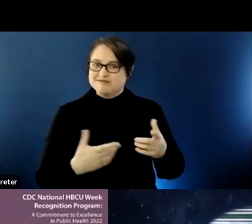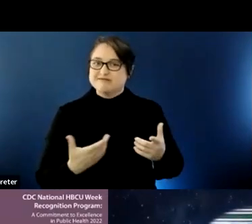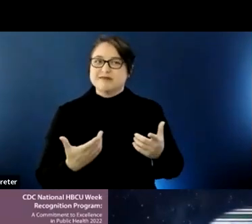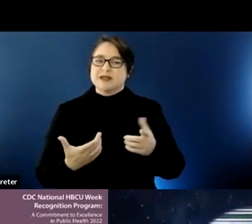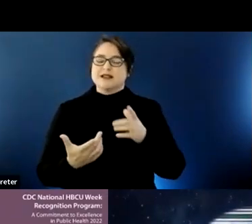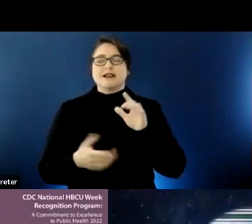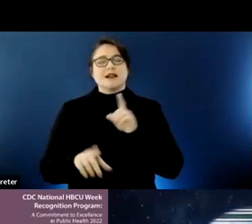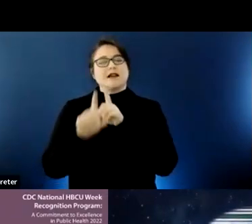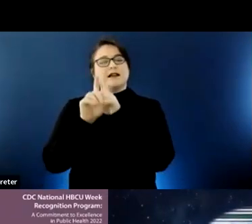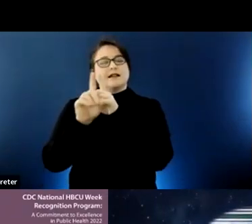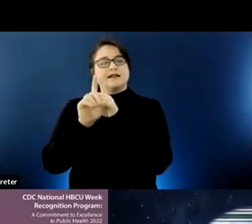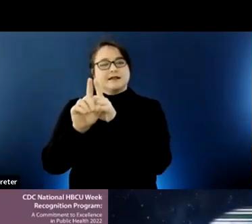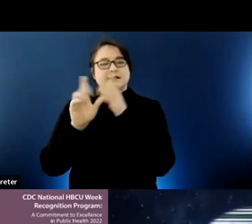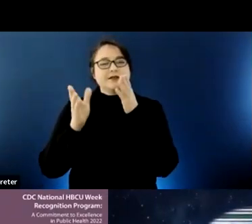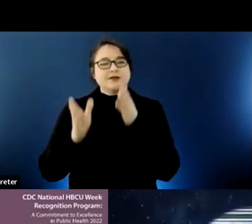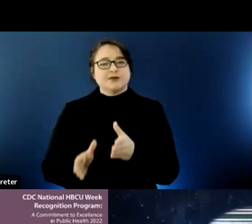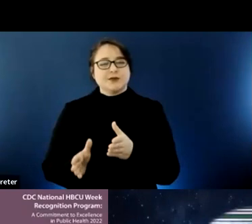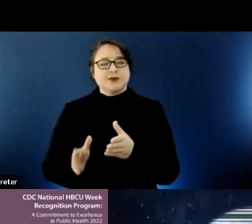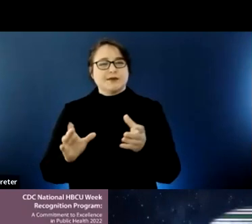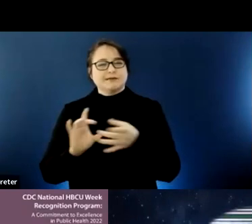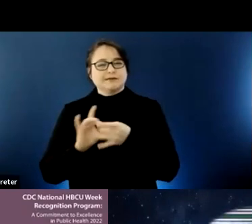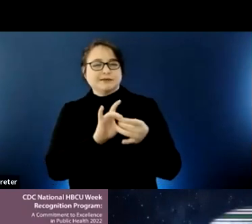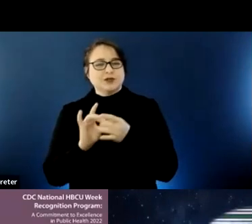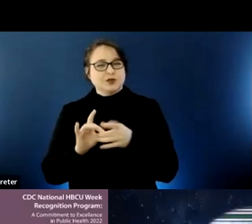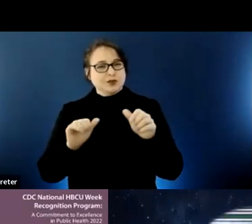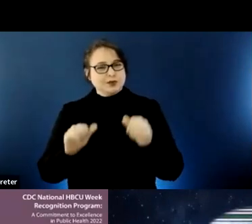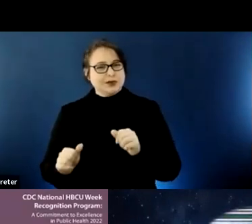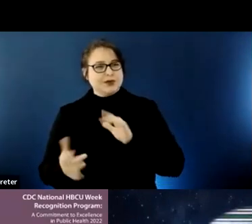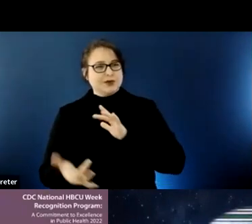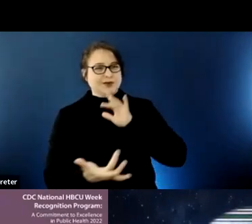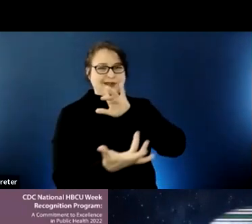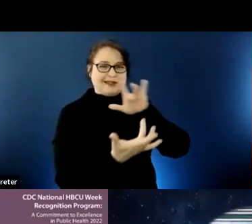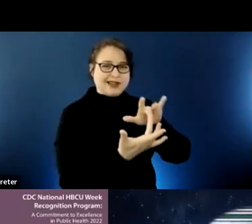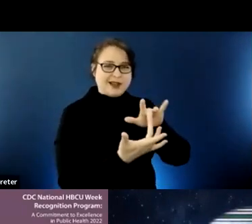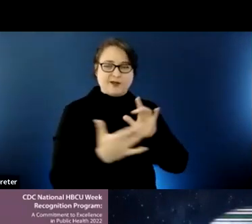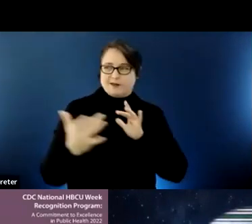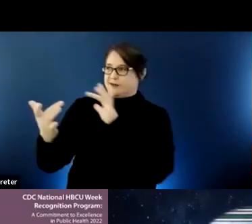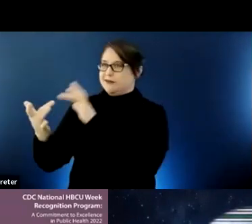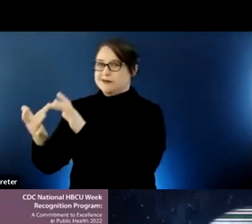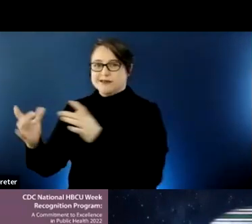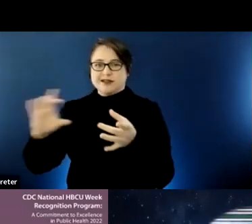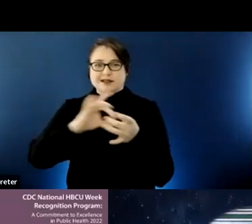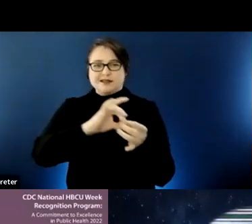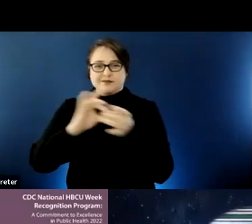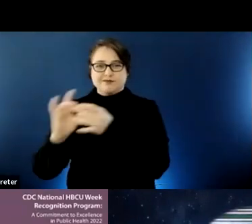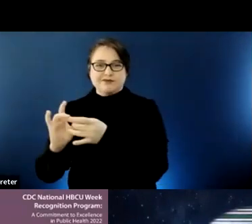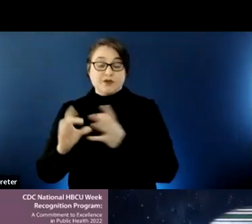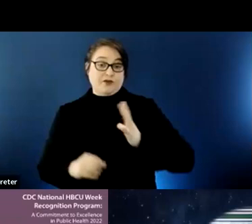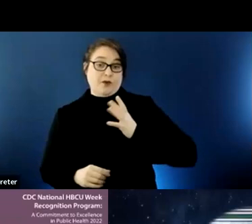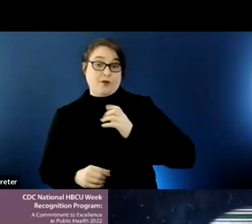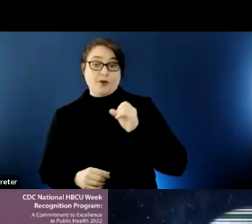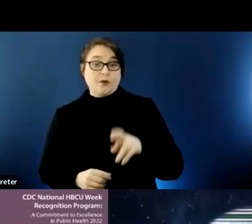to undergraduates or graduate students at HBCUs from persons who are at CDC and sort of create either formal or informal